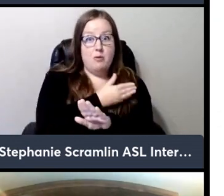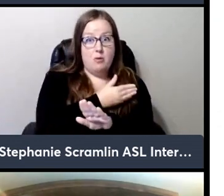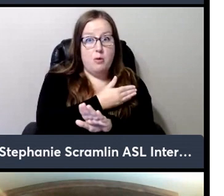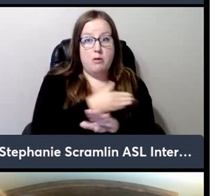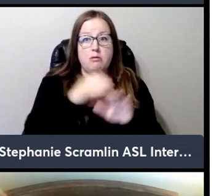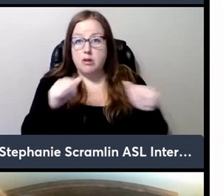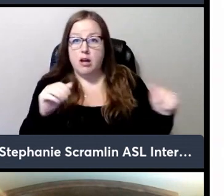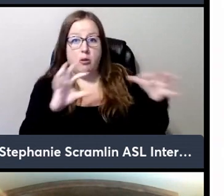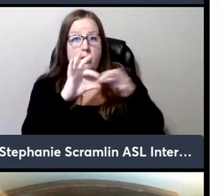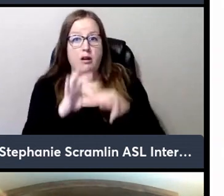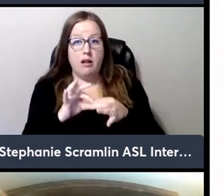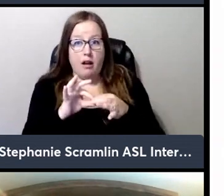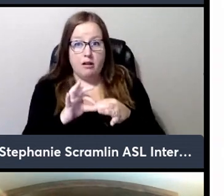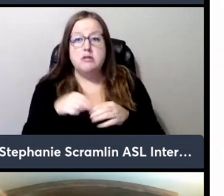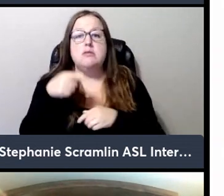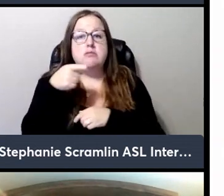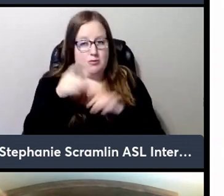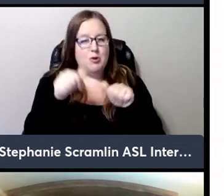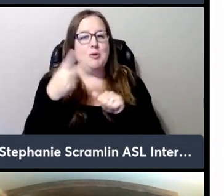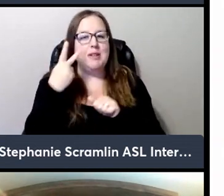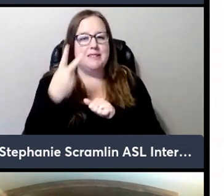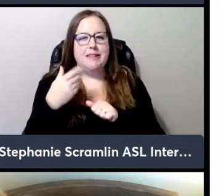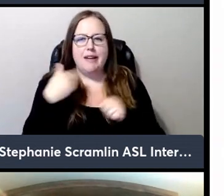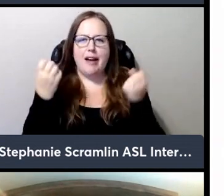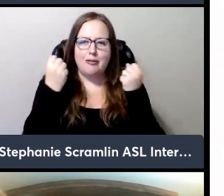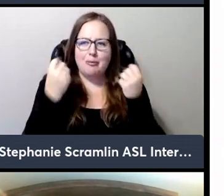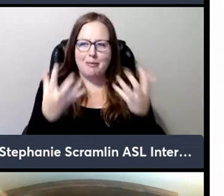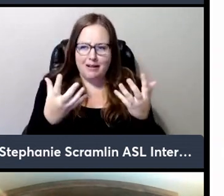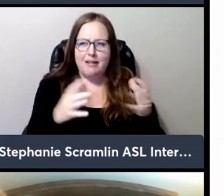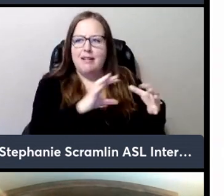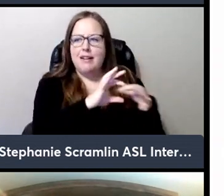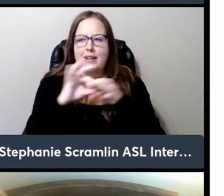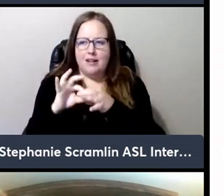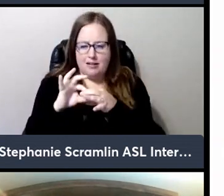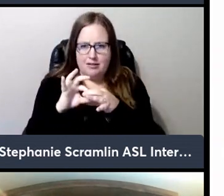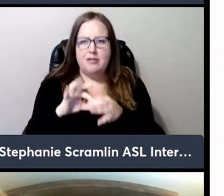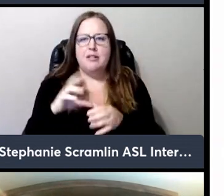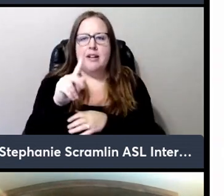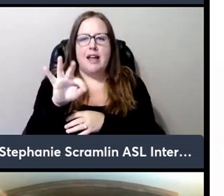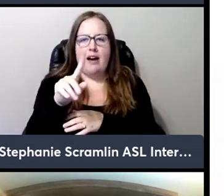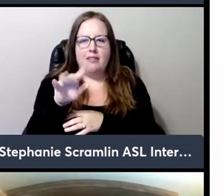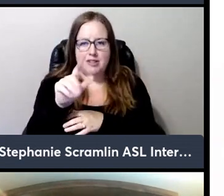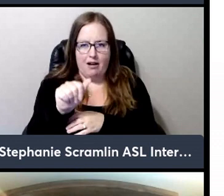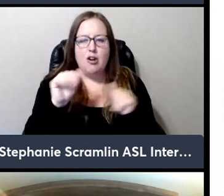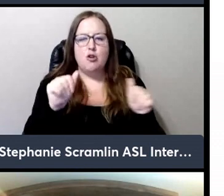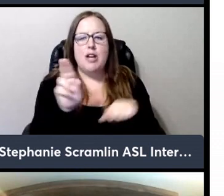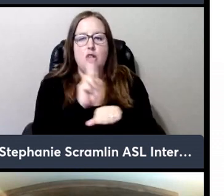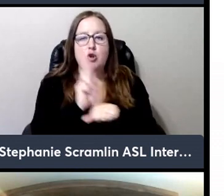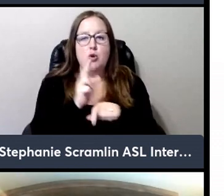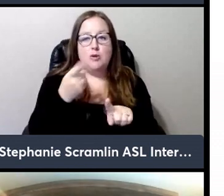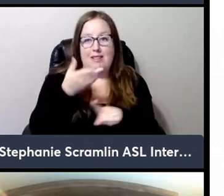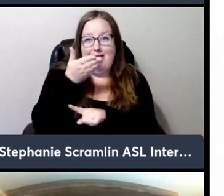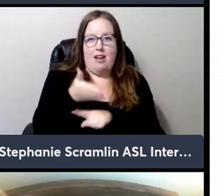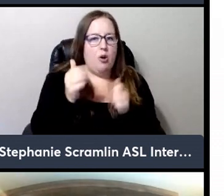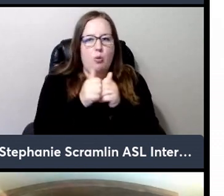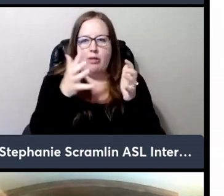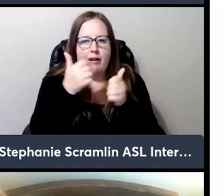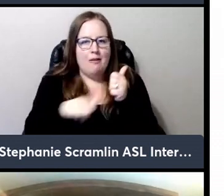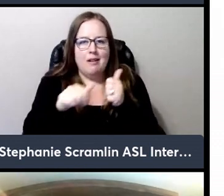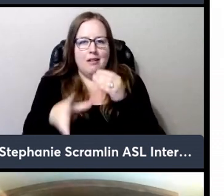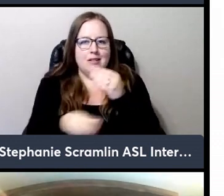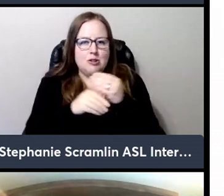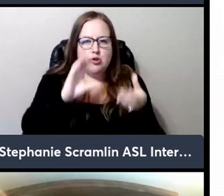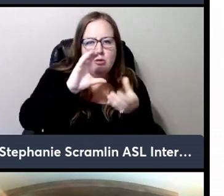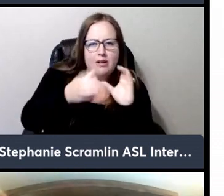we connect to Kafka? As you can see, we have many connectors here that you can choose and use out of the box without any additional